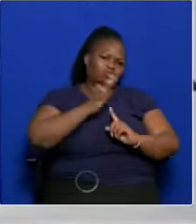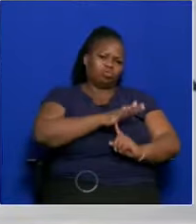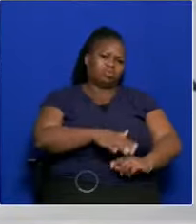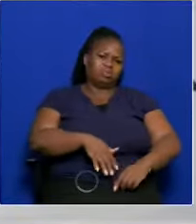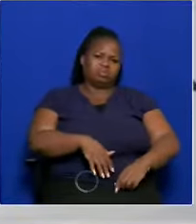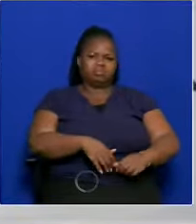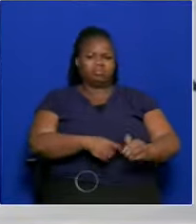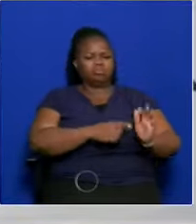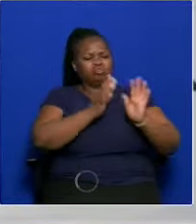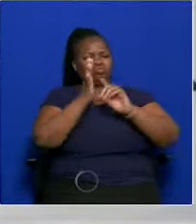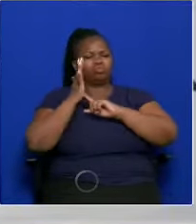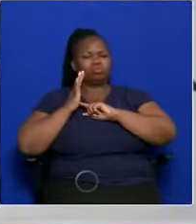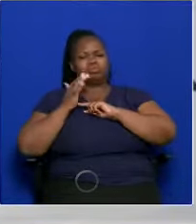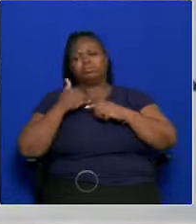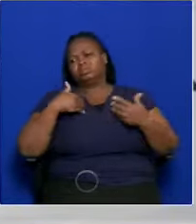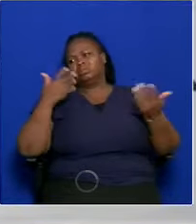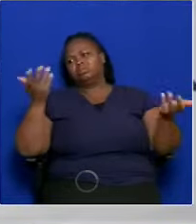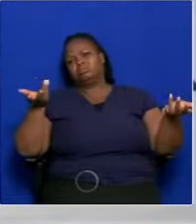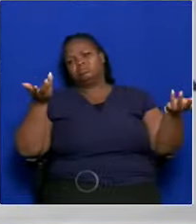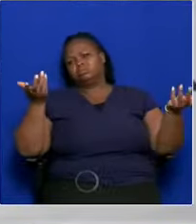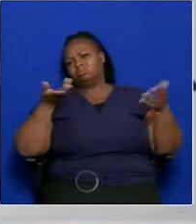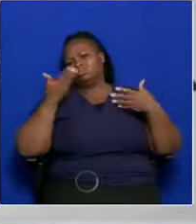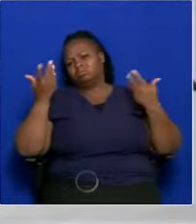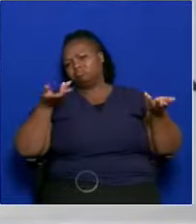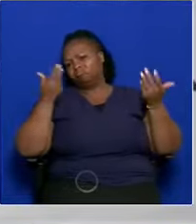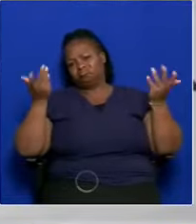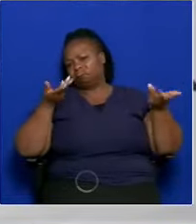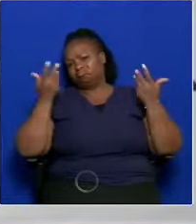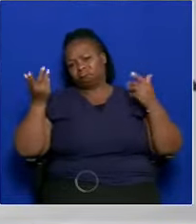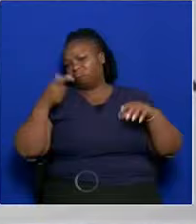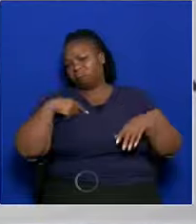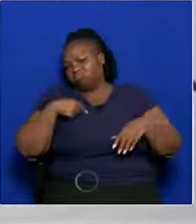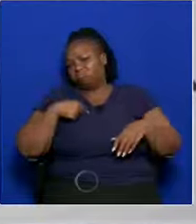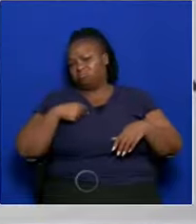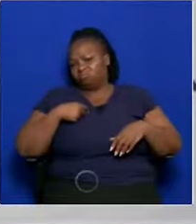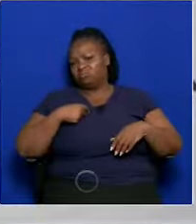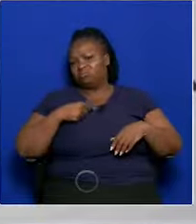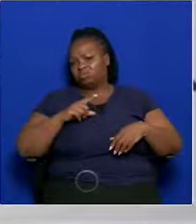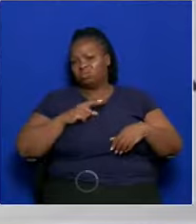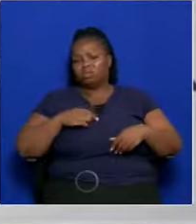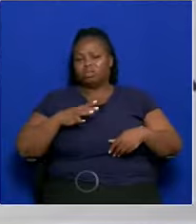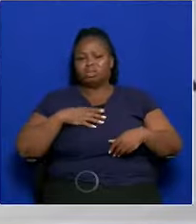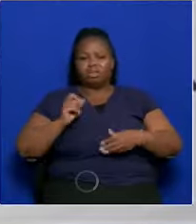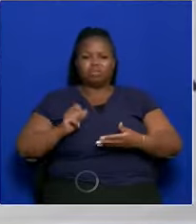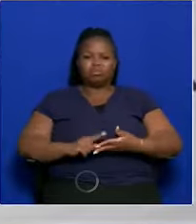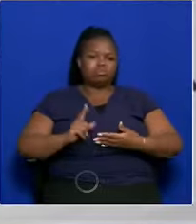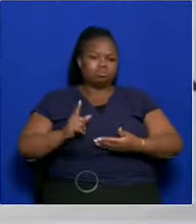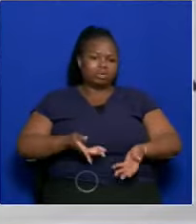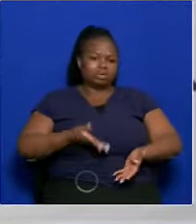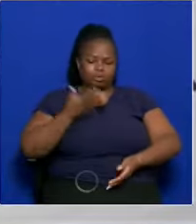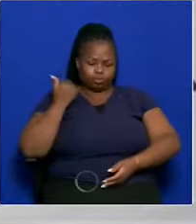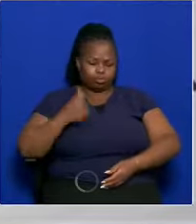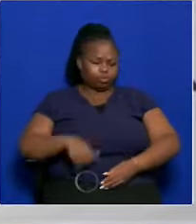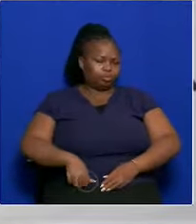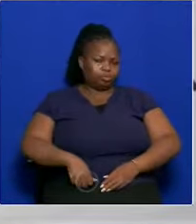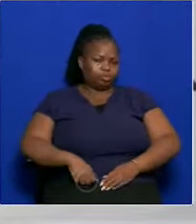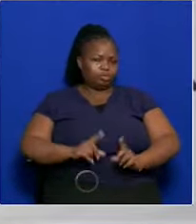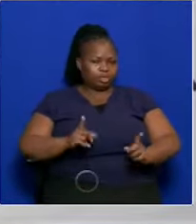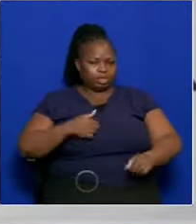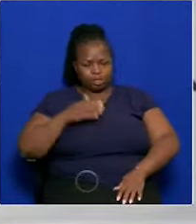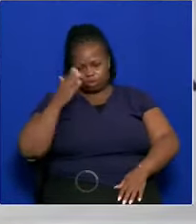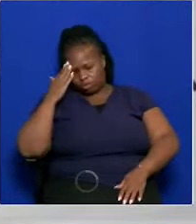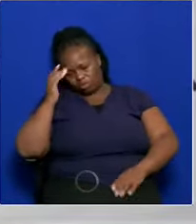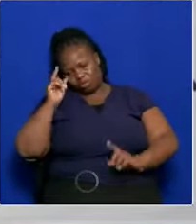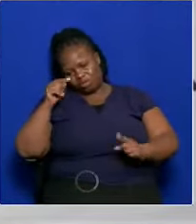of him liking posting things. I don't know. But I know he can access these